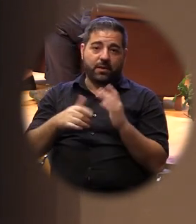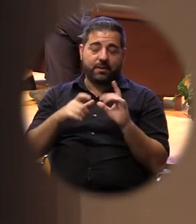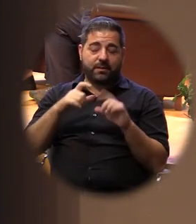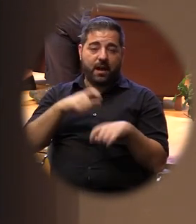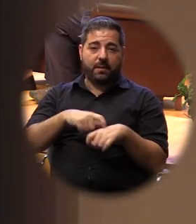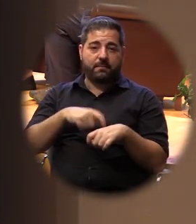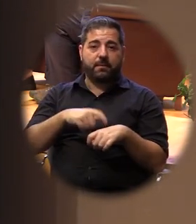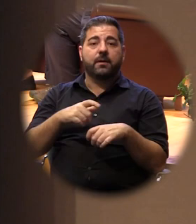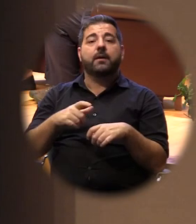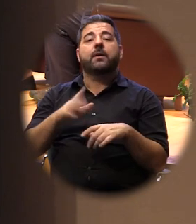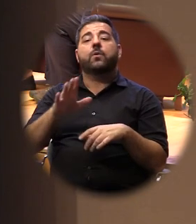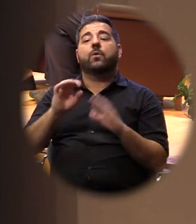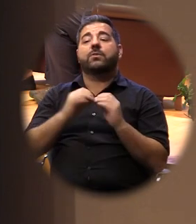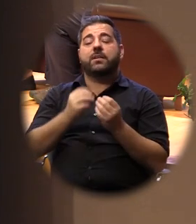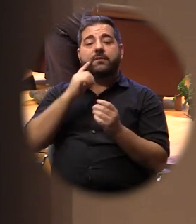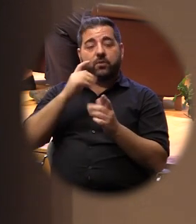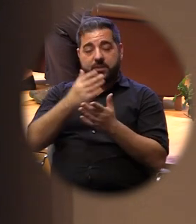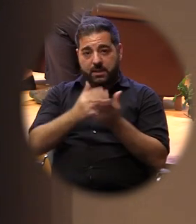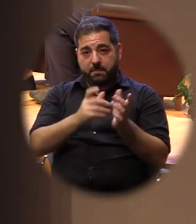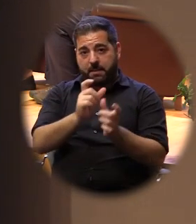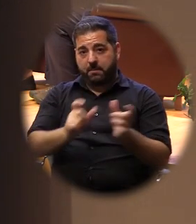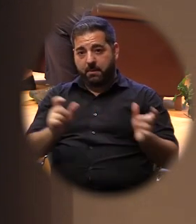your organization, for some people,